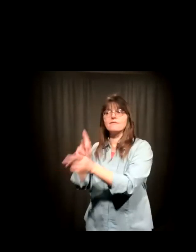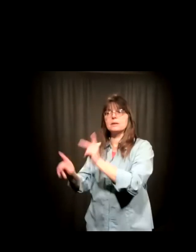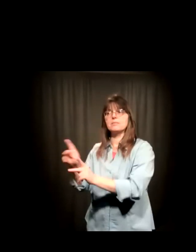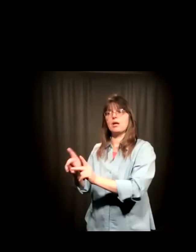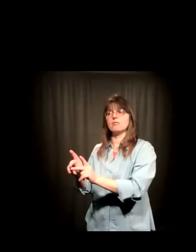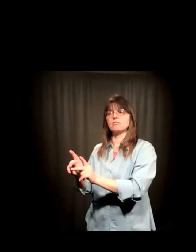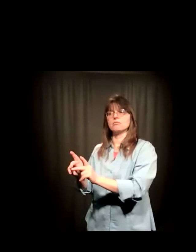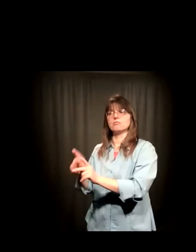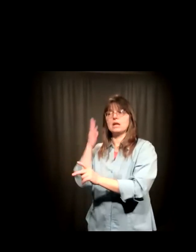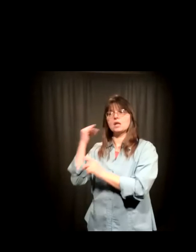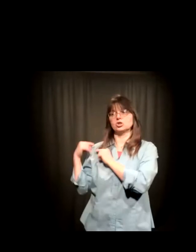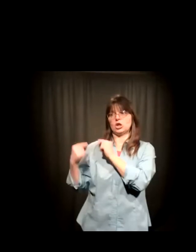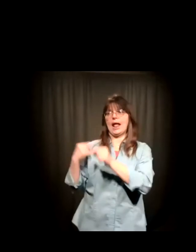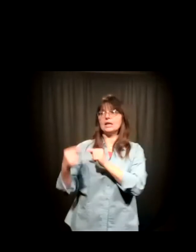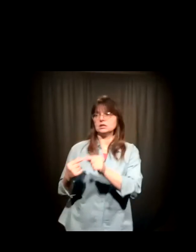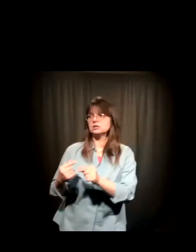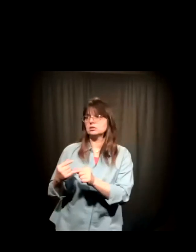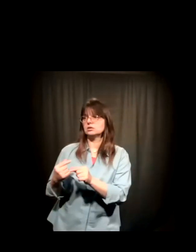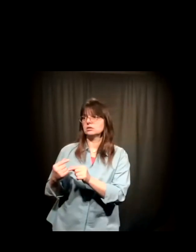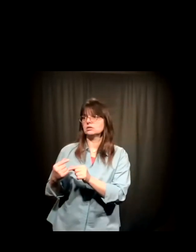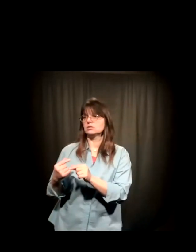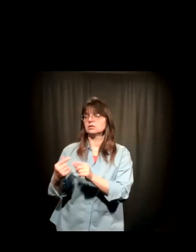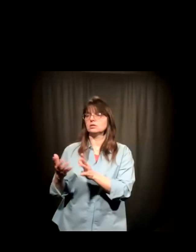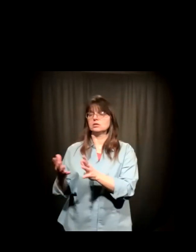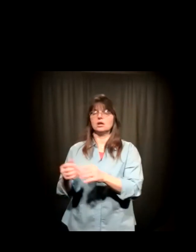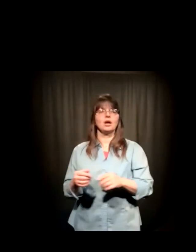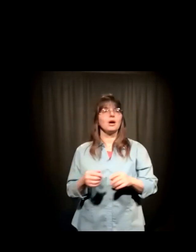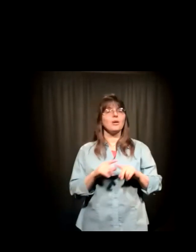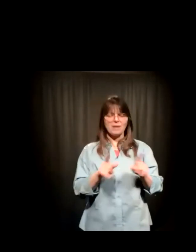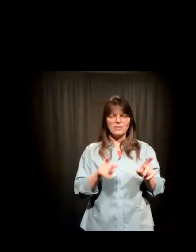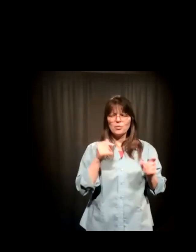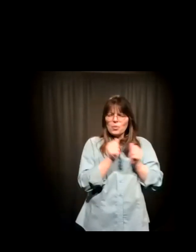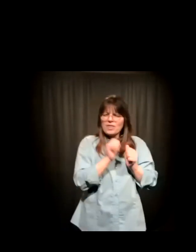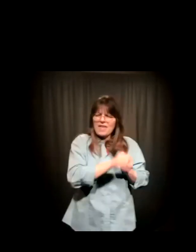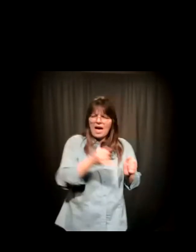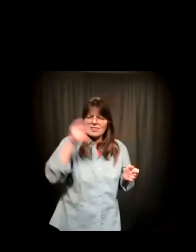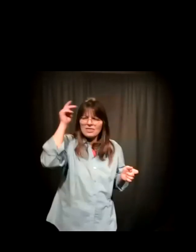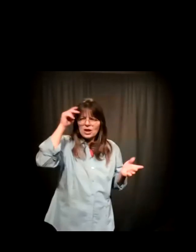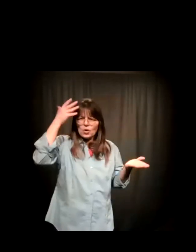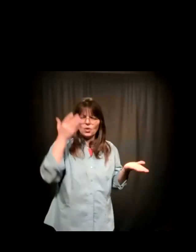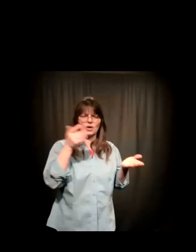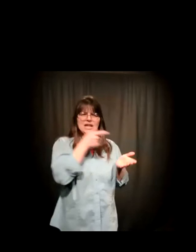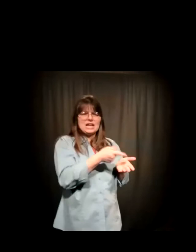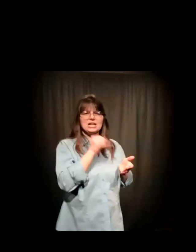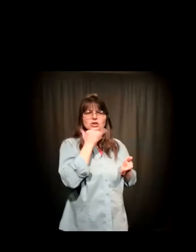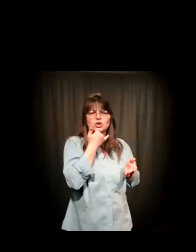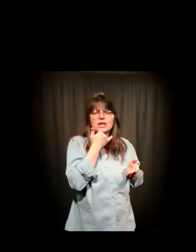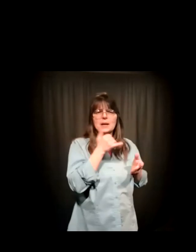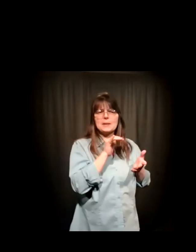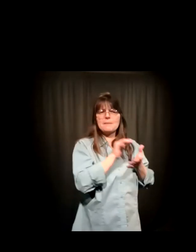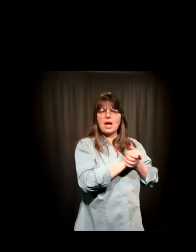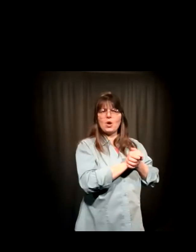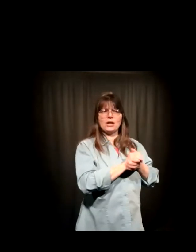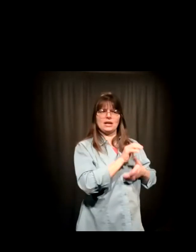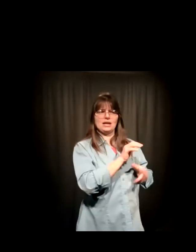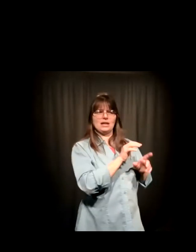It should be noted that by this measure, he should not have married his own wife. Bell's mother was deaf